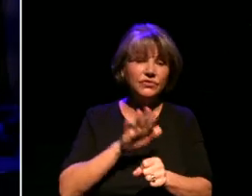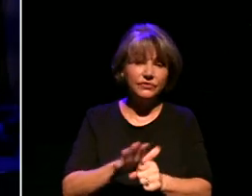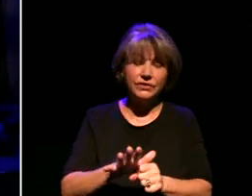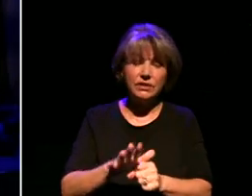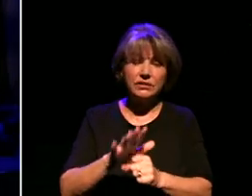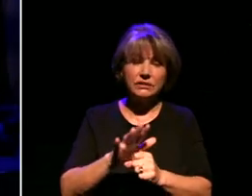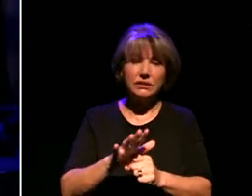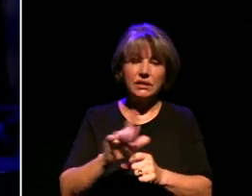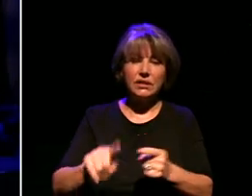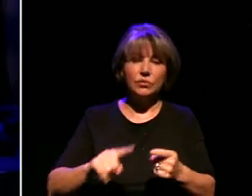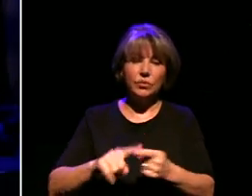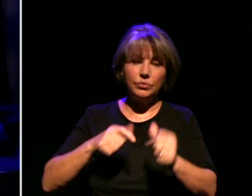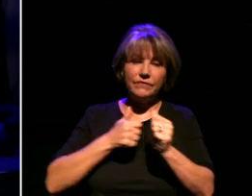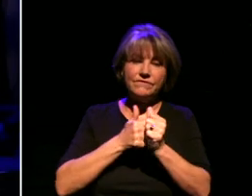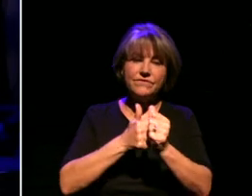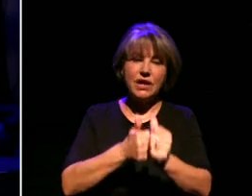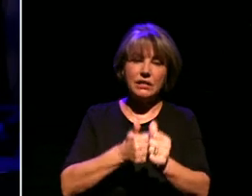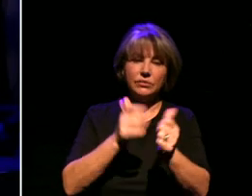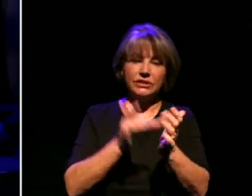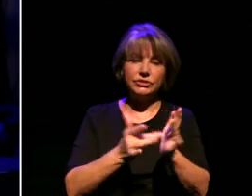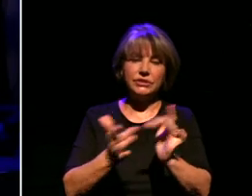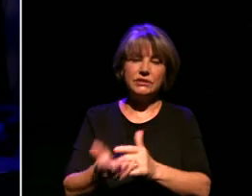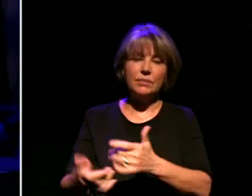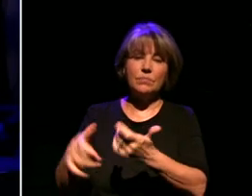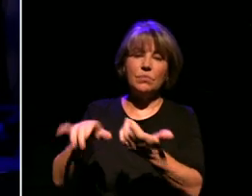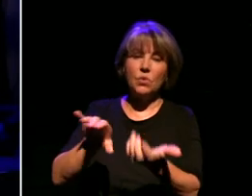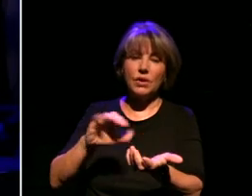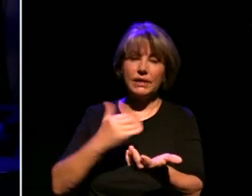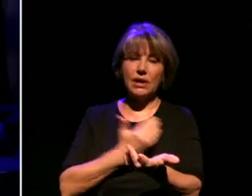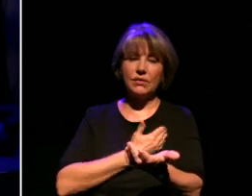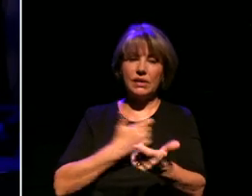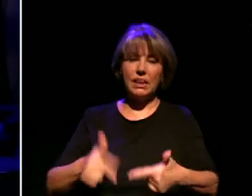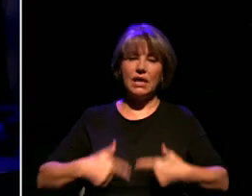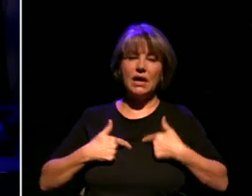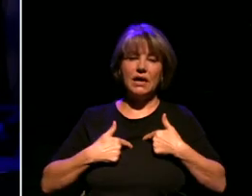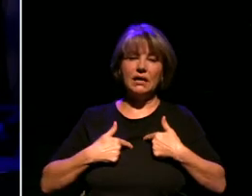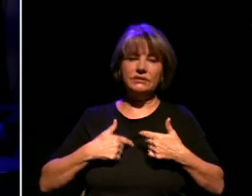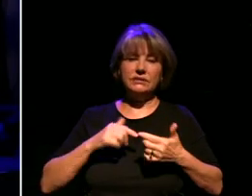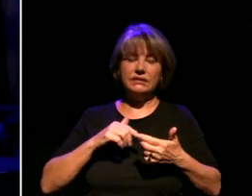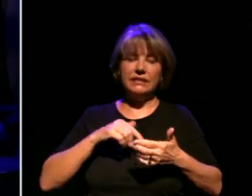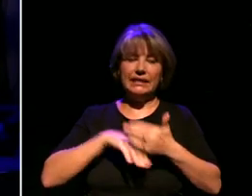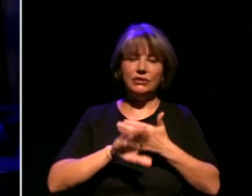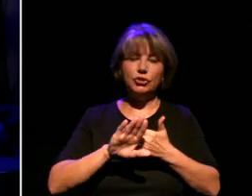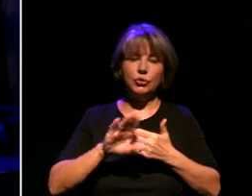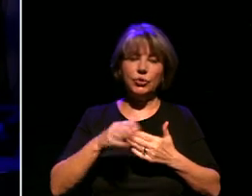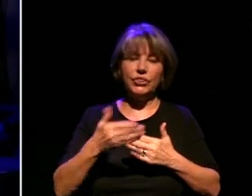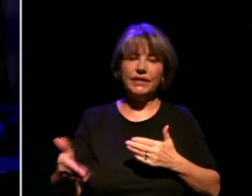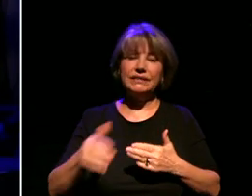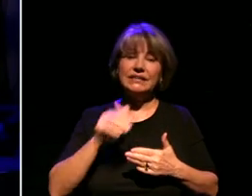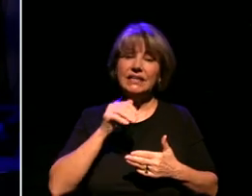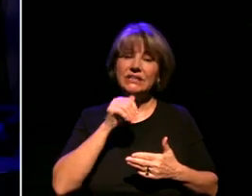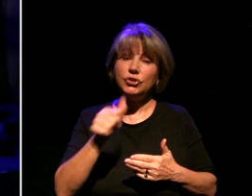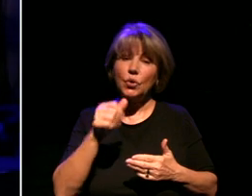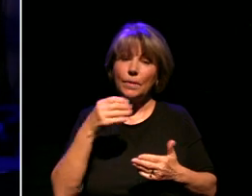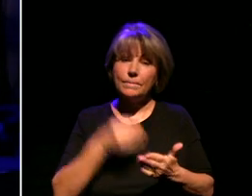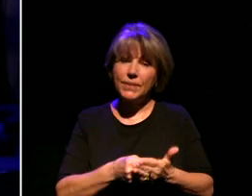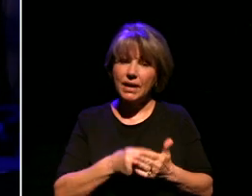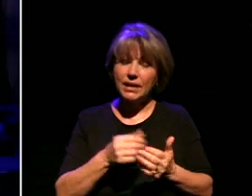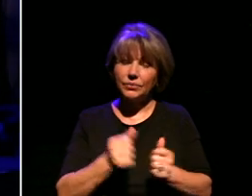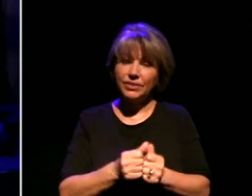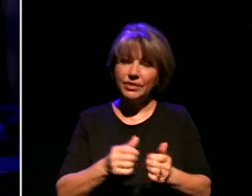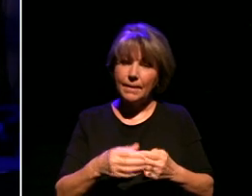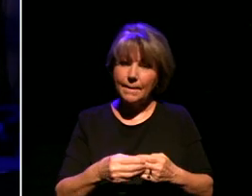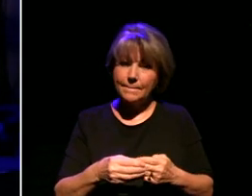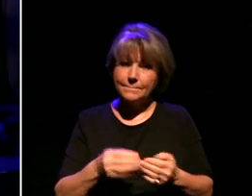when we're following Jesus and pouring our lives into things that money could never buy, but things that last for eternity. And